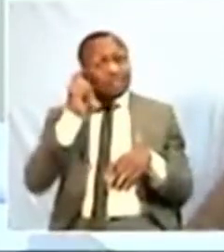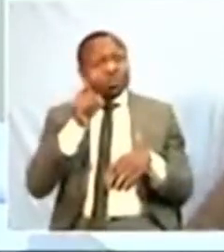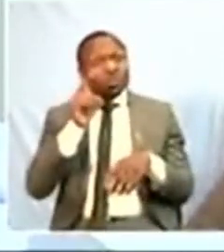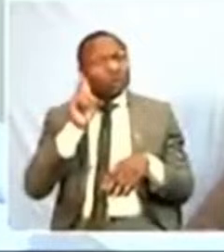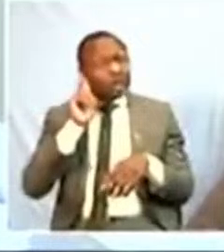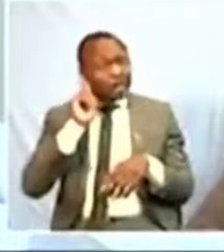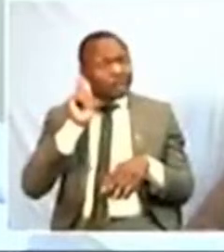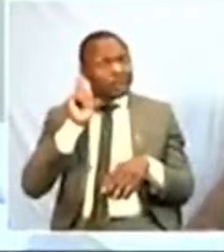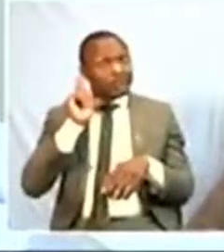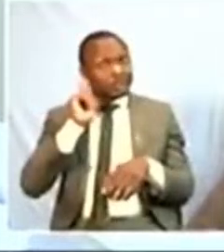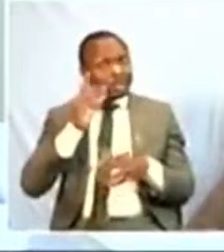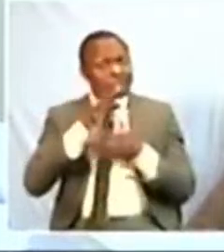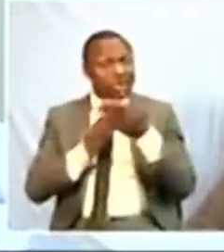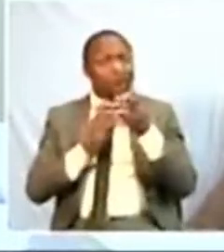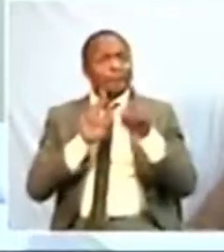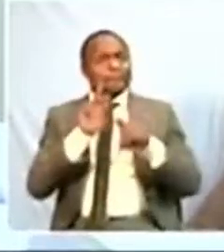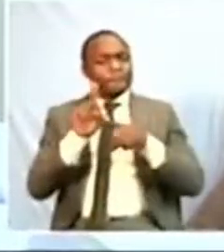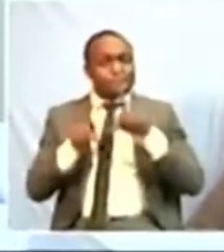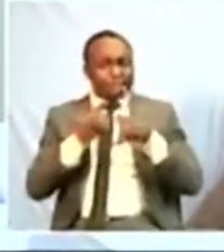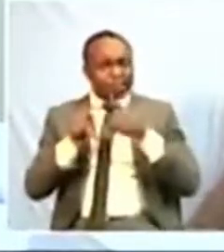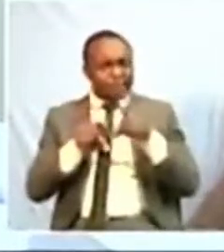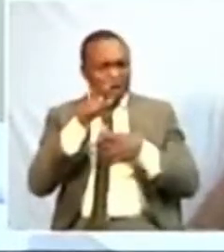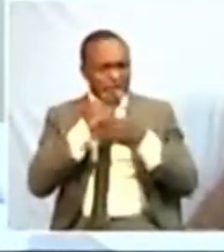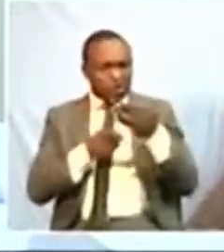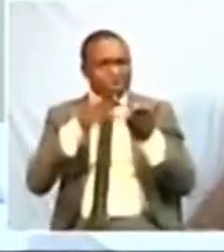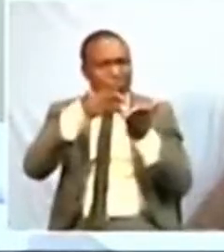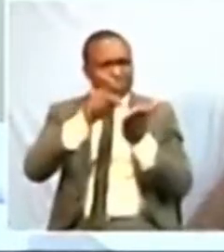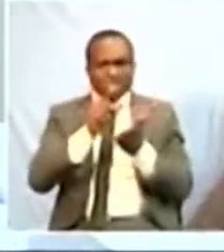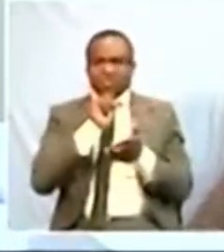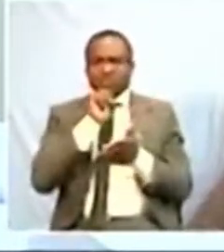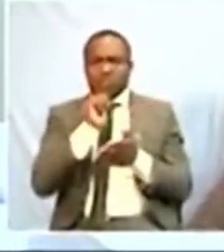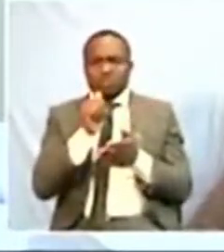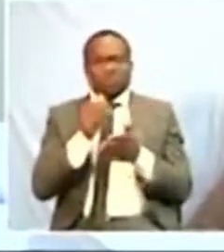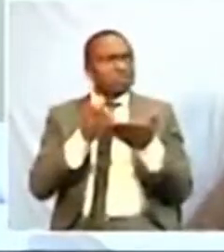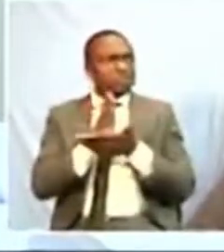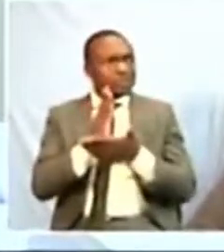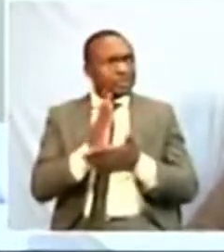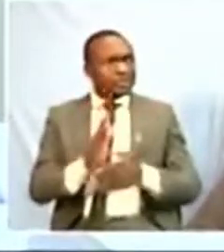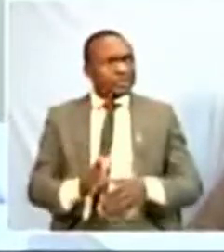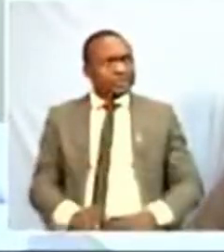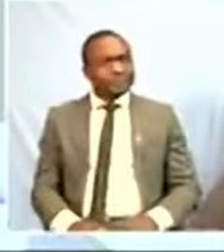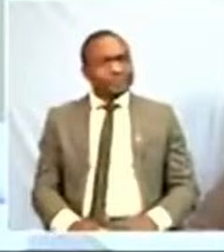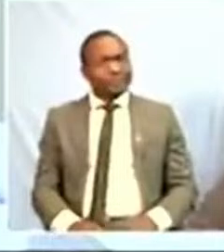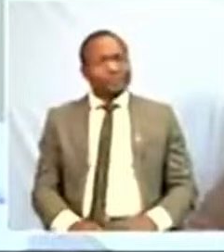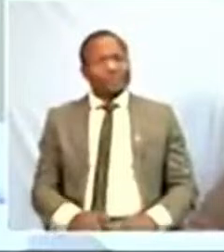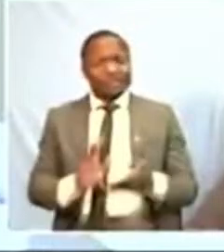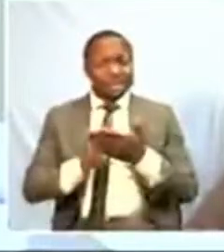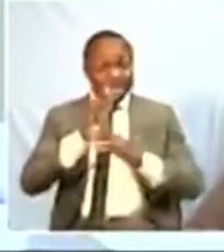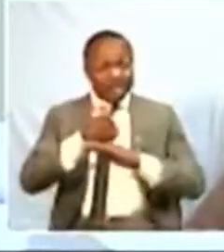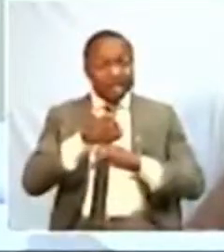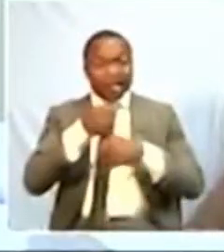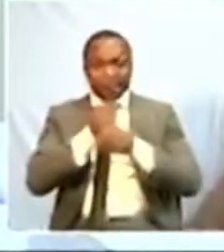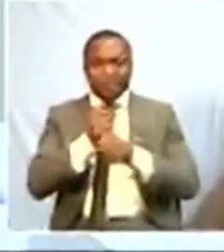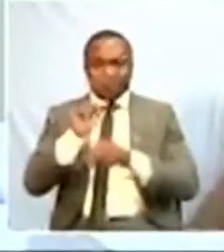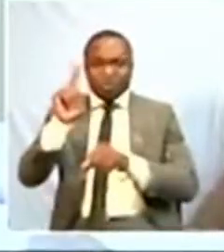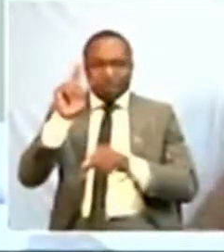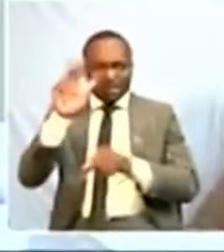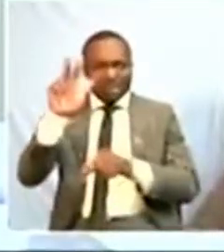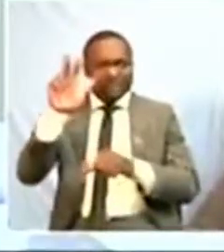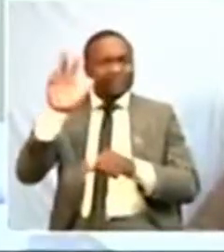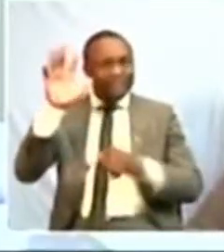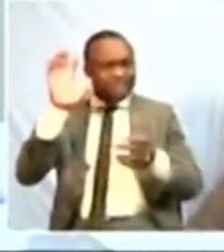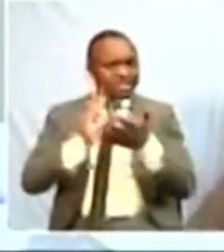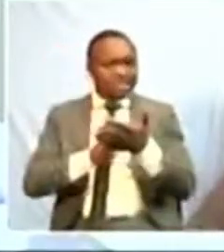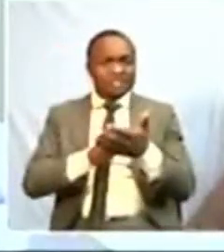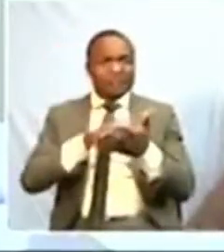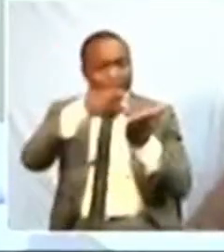some people to say, I think what we have paid is not in order. Then after you made that